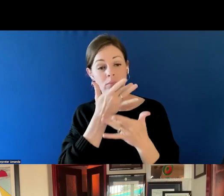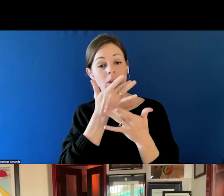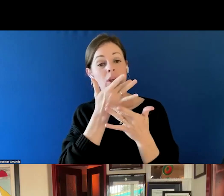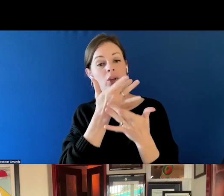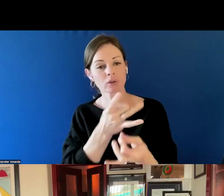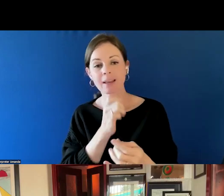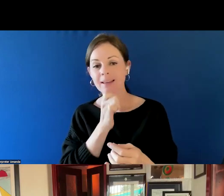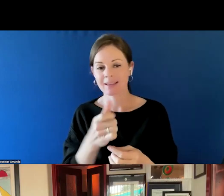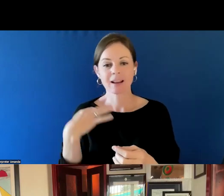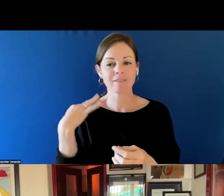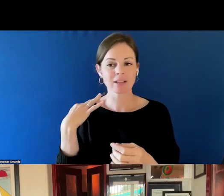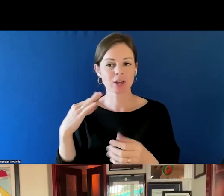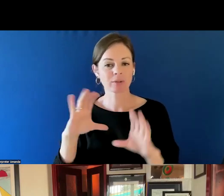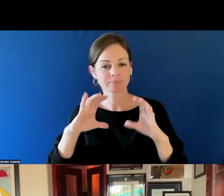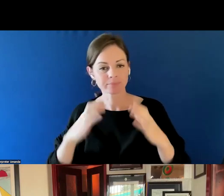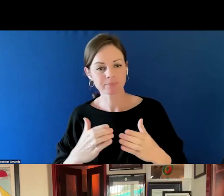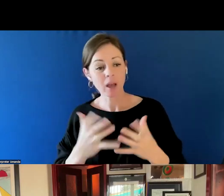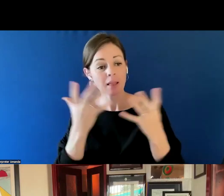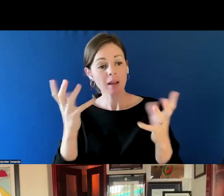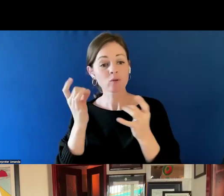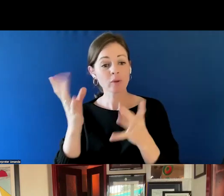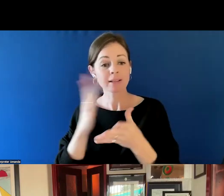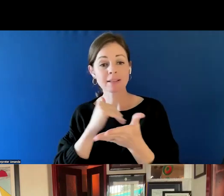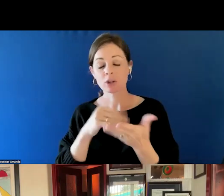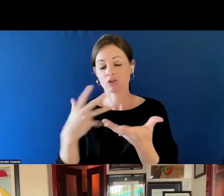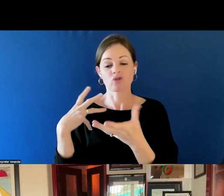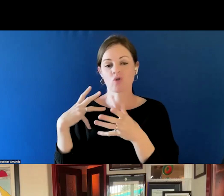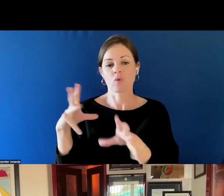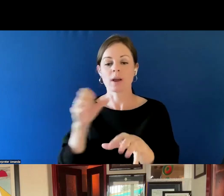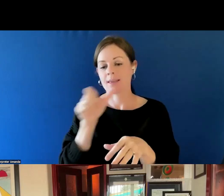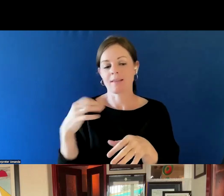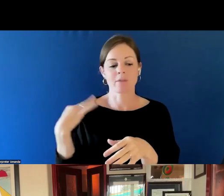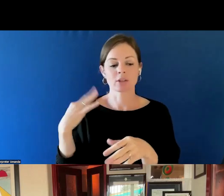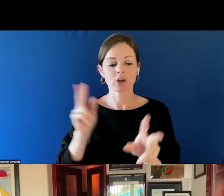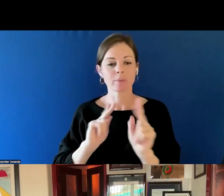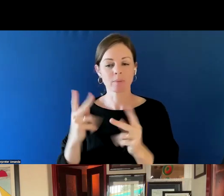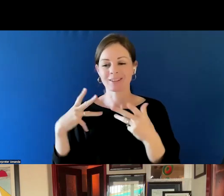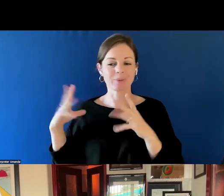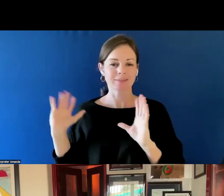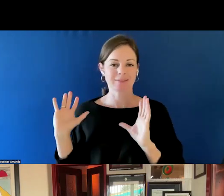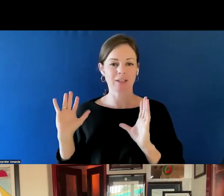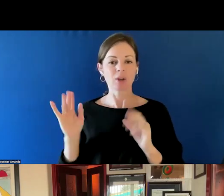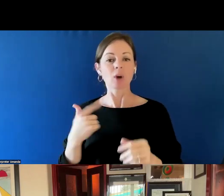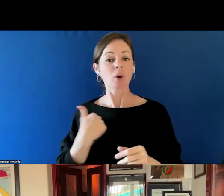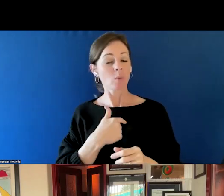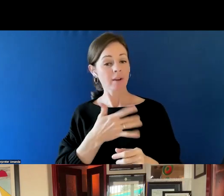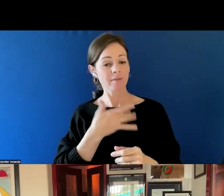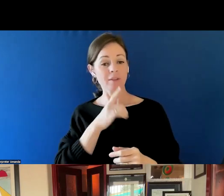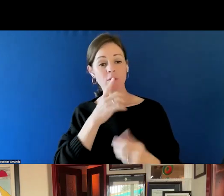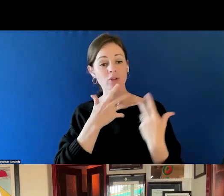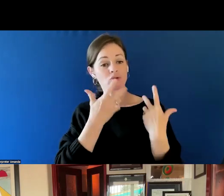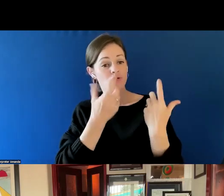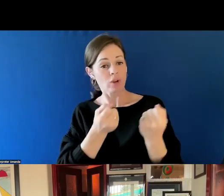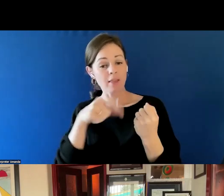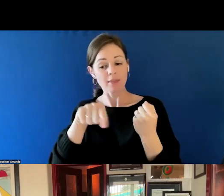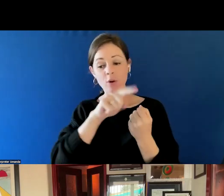involuntary population. So a lot of crisis centers, don't want to take involuntary people. And we feel very strongly that those are the people